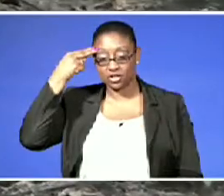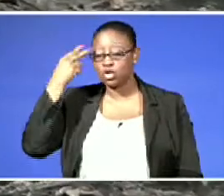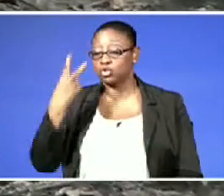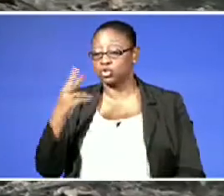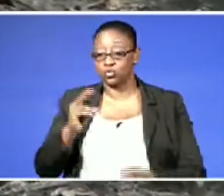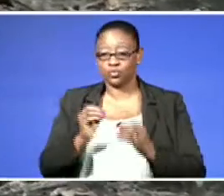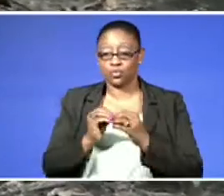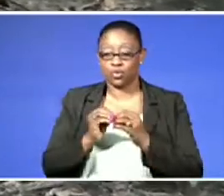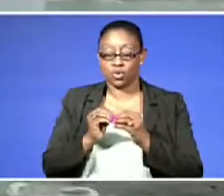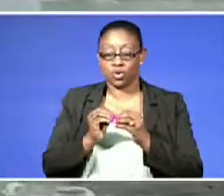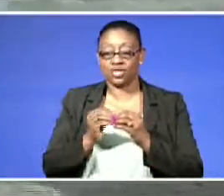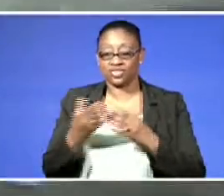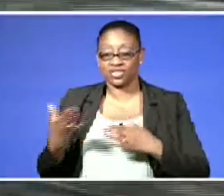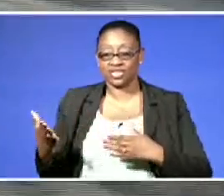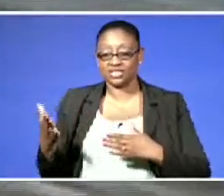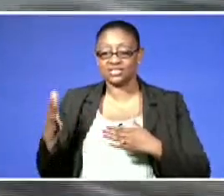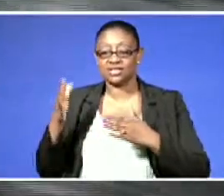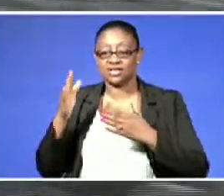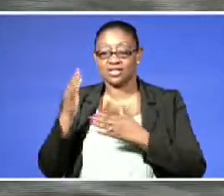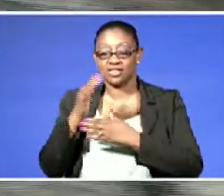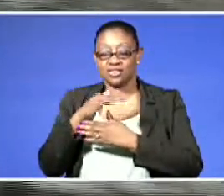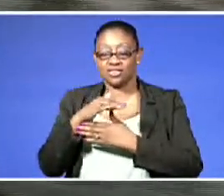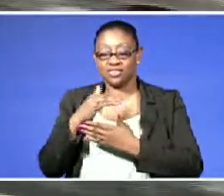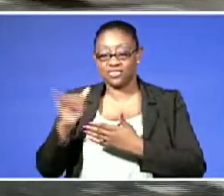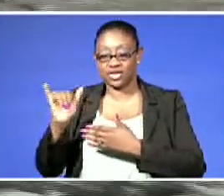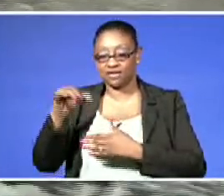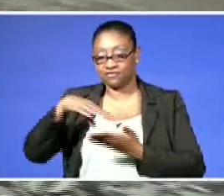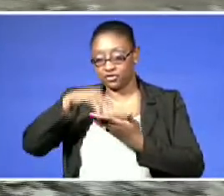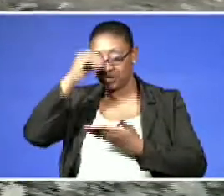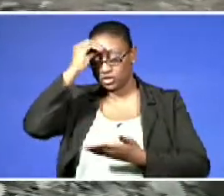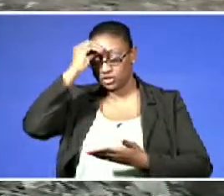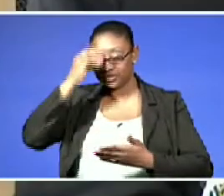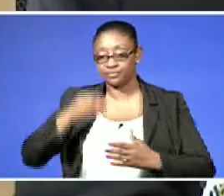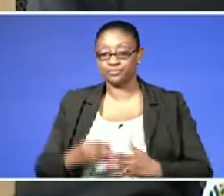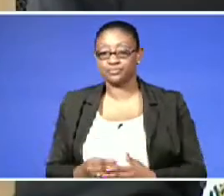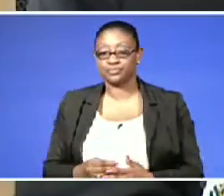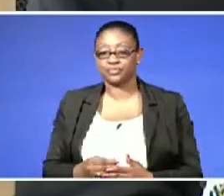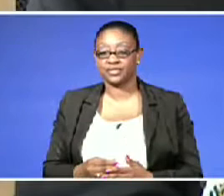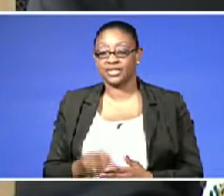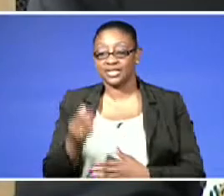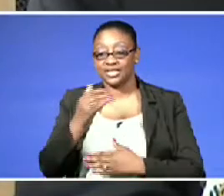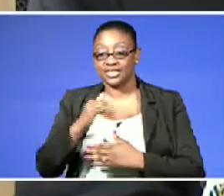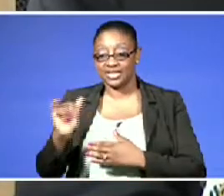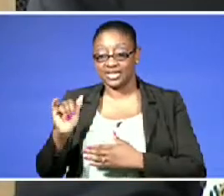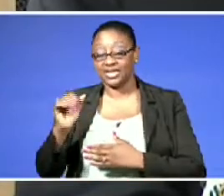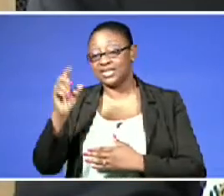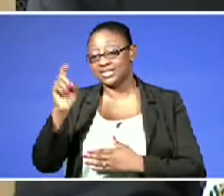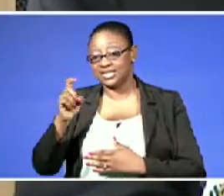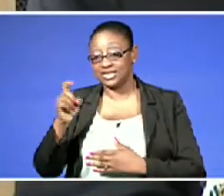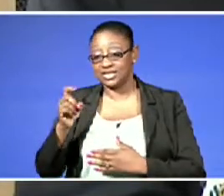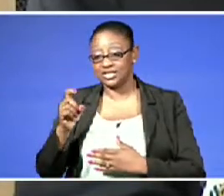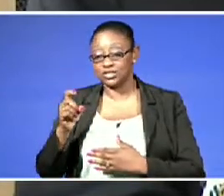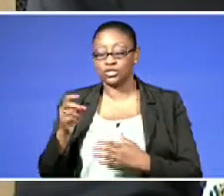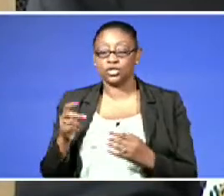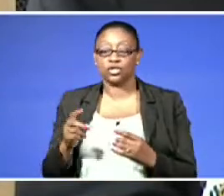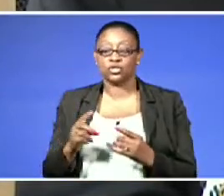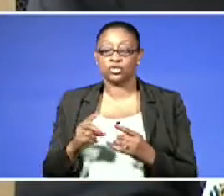more priorities of the assessment. Phase two of the program would be to complete an assessment of the